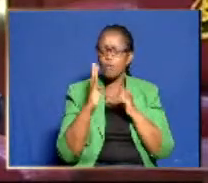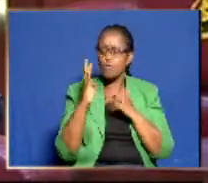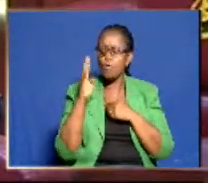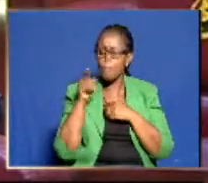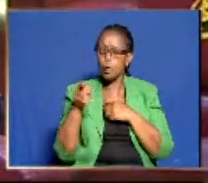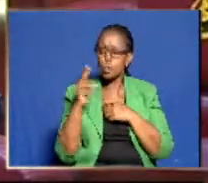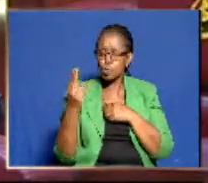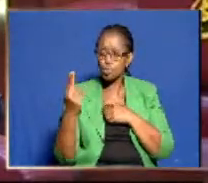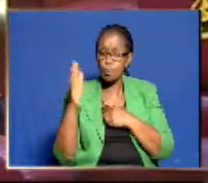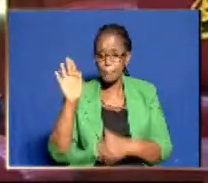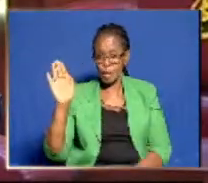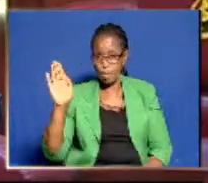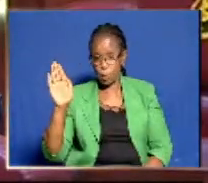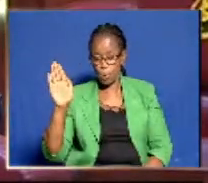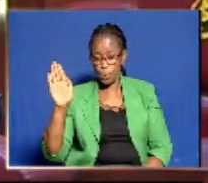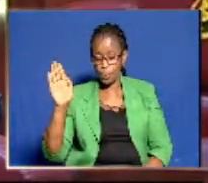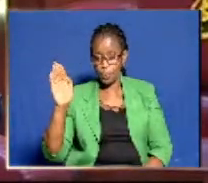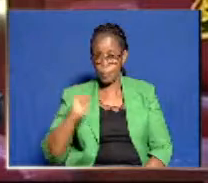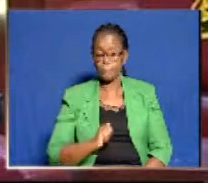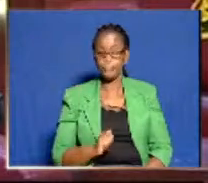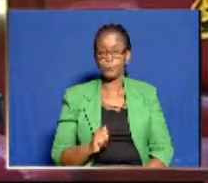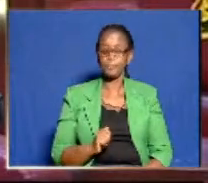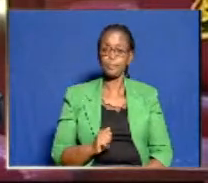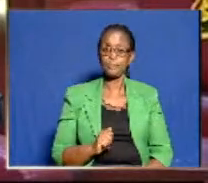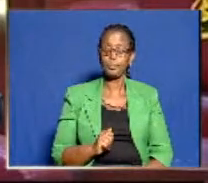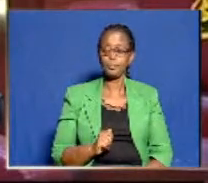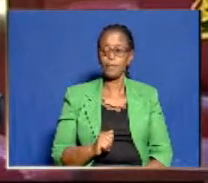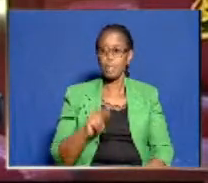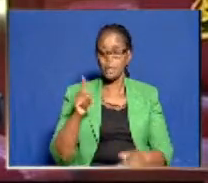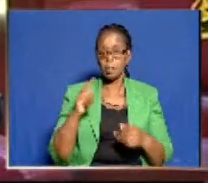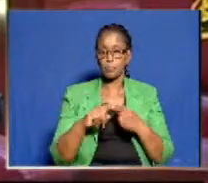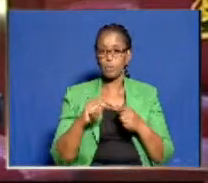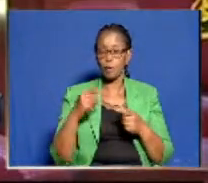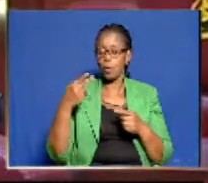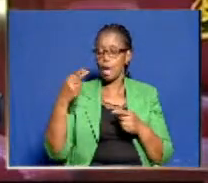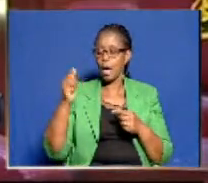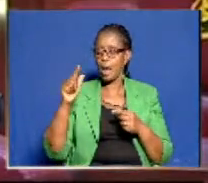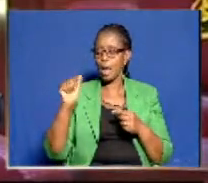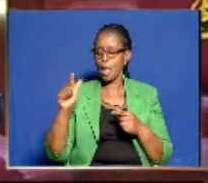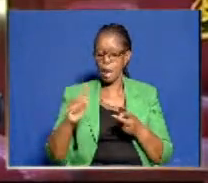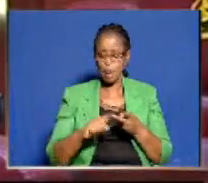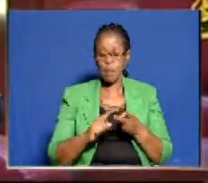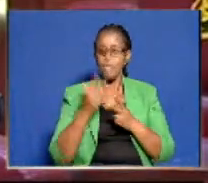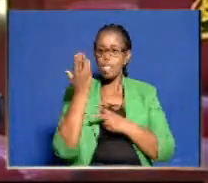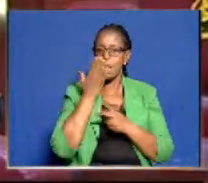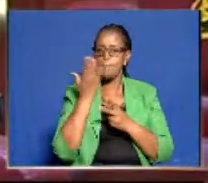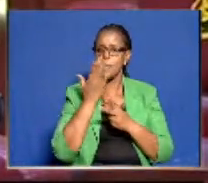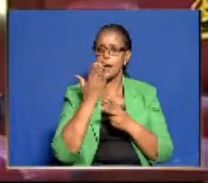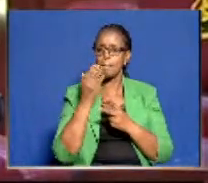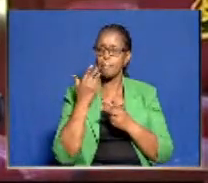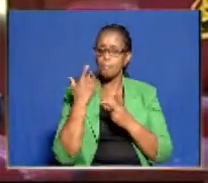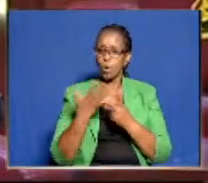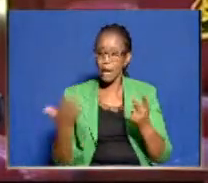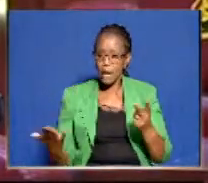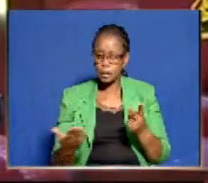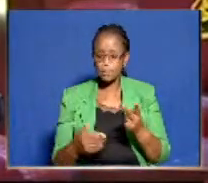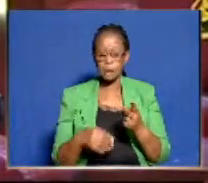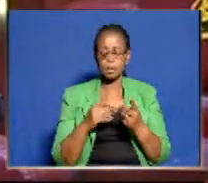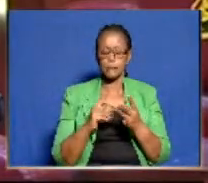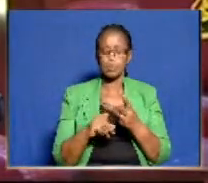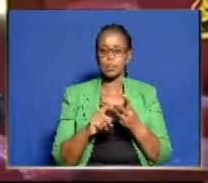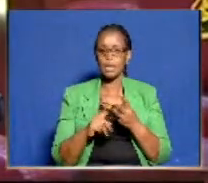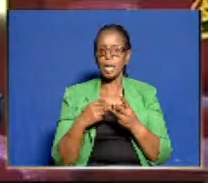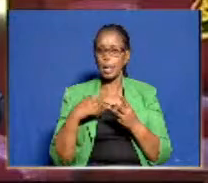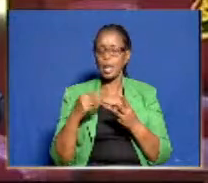4.2 billion. And that one goes to halal, meat products, and also an Associate Architects